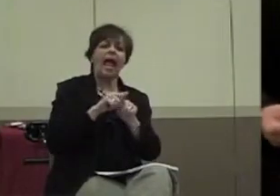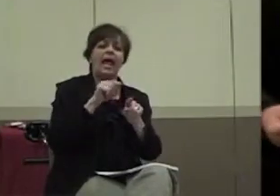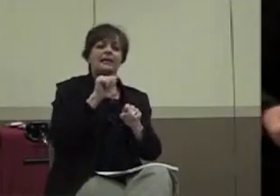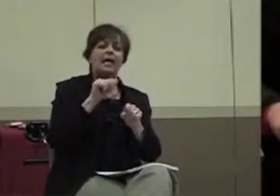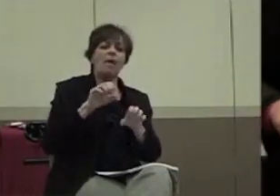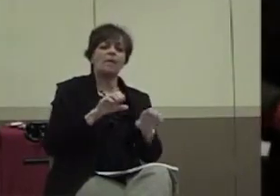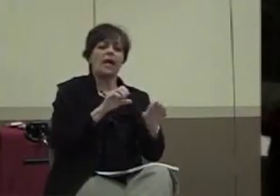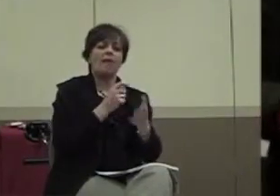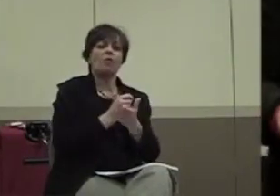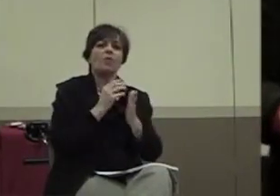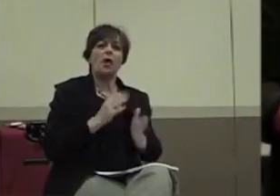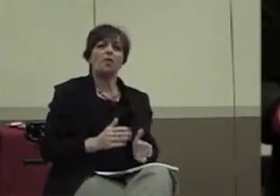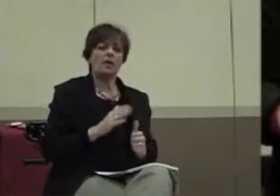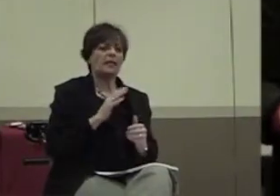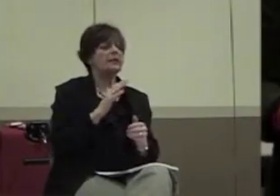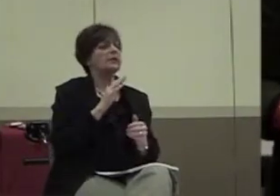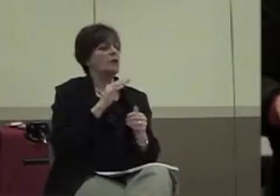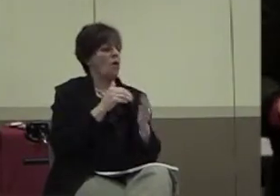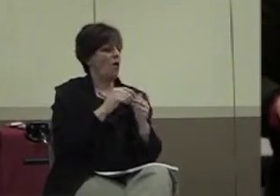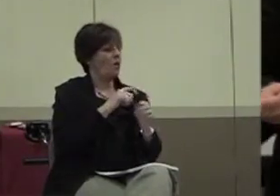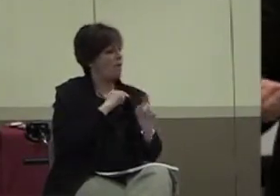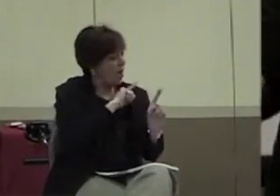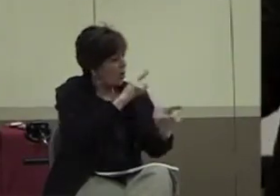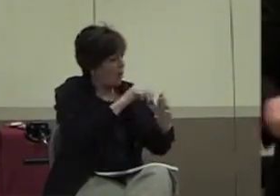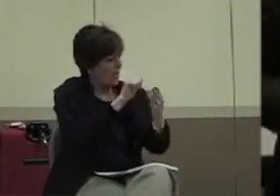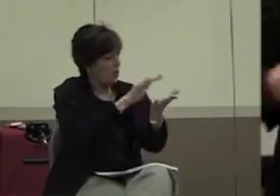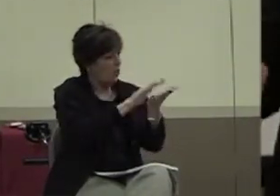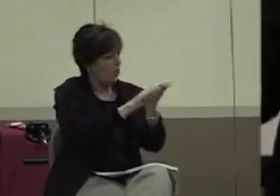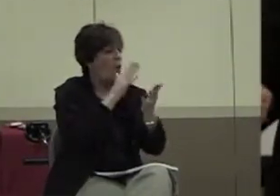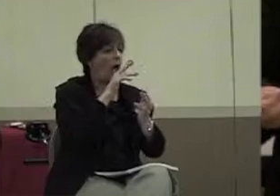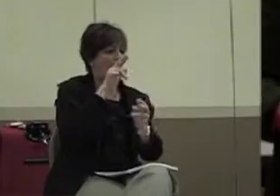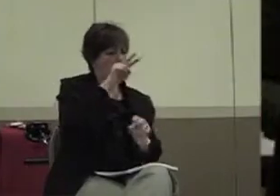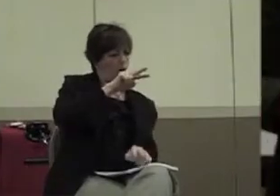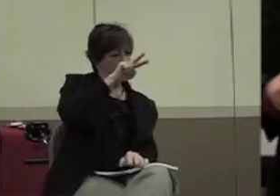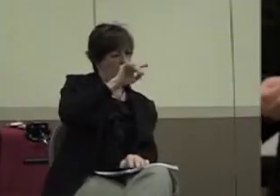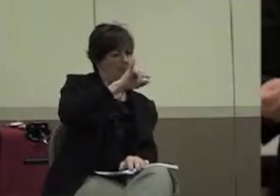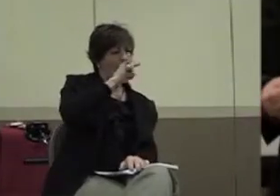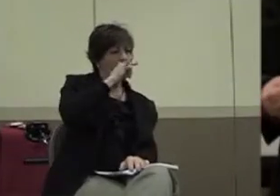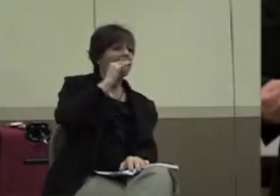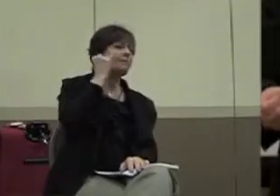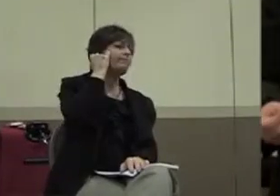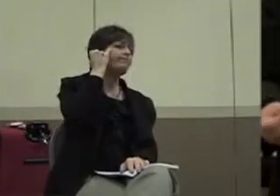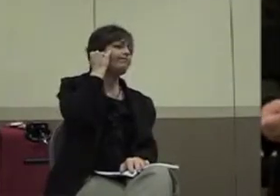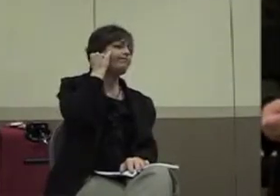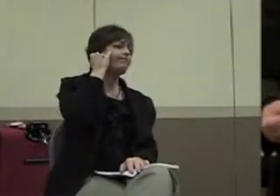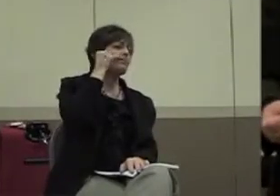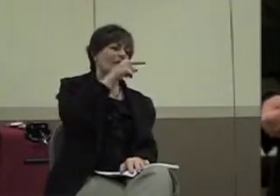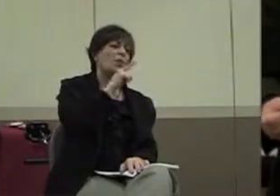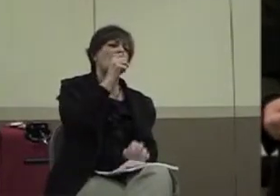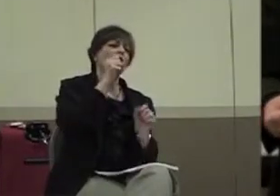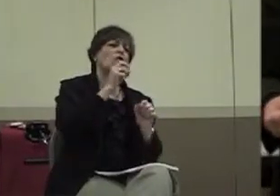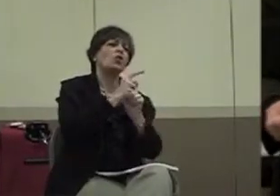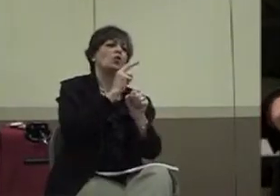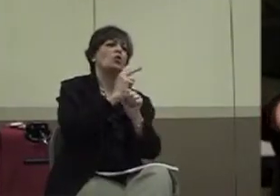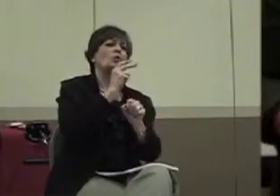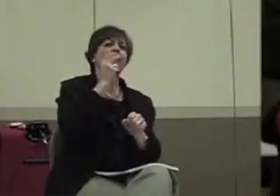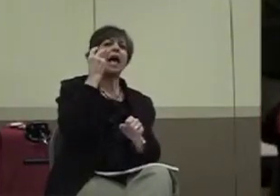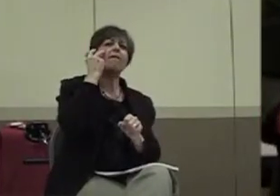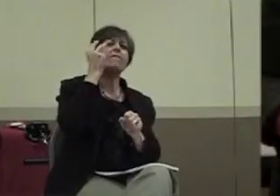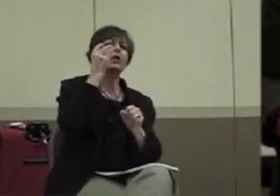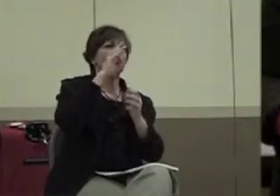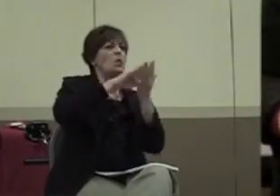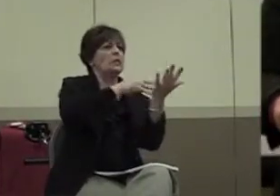all the time. I will go into a school, and I will look at a kid, and let's say it's a kid that really could use a visual